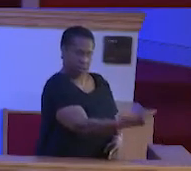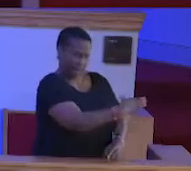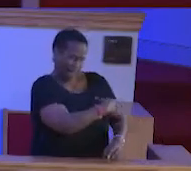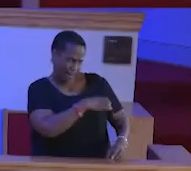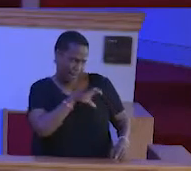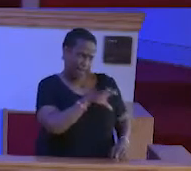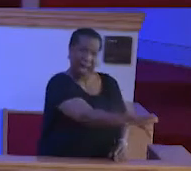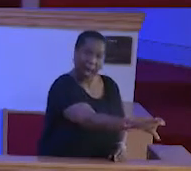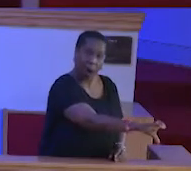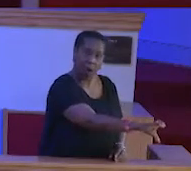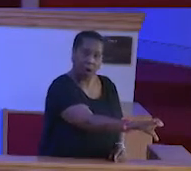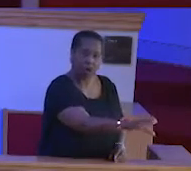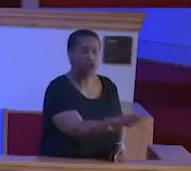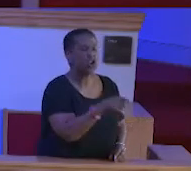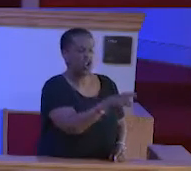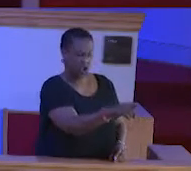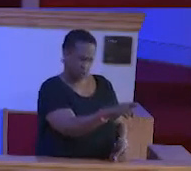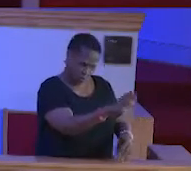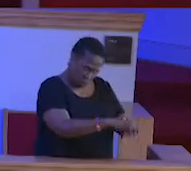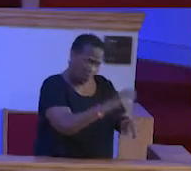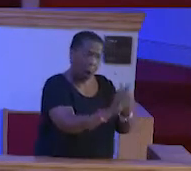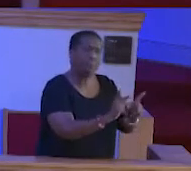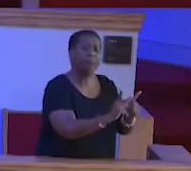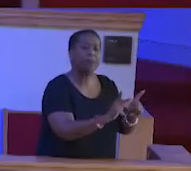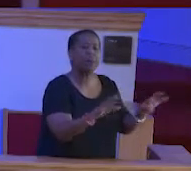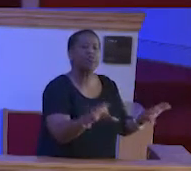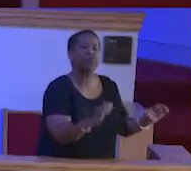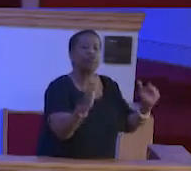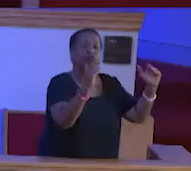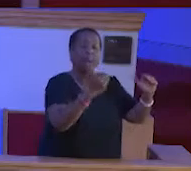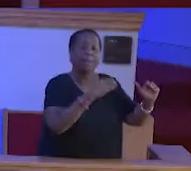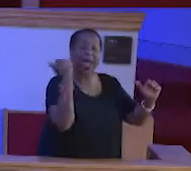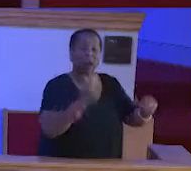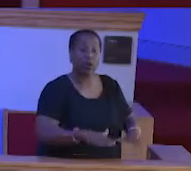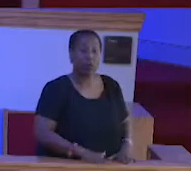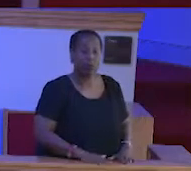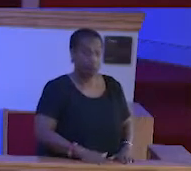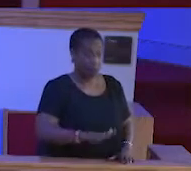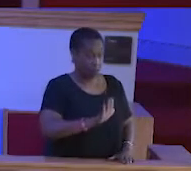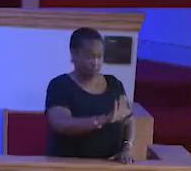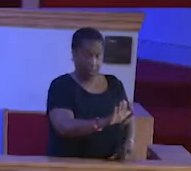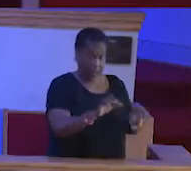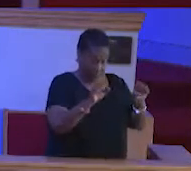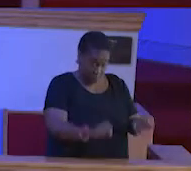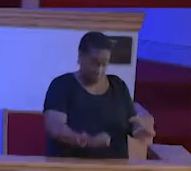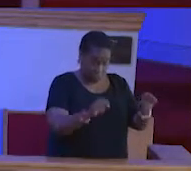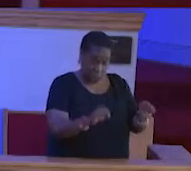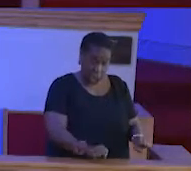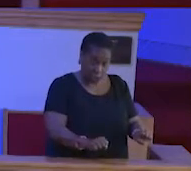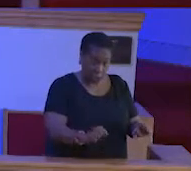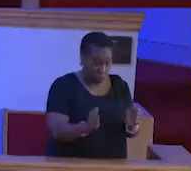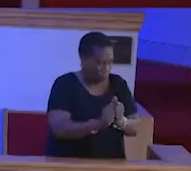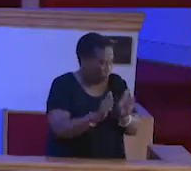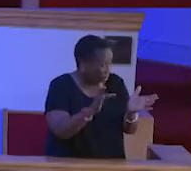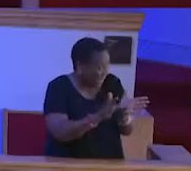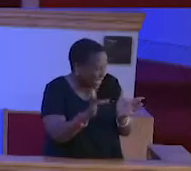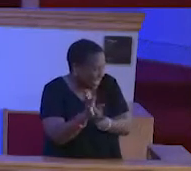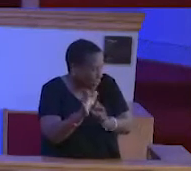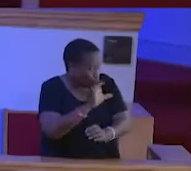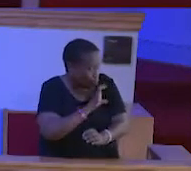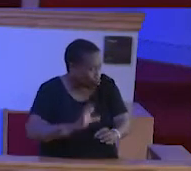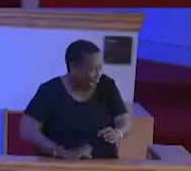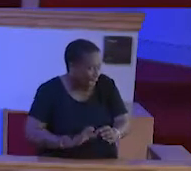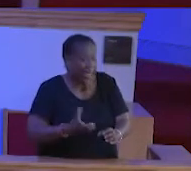call people to a higher level of existence. That the potential that comes in Jesus Christ